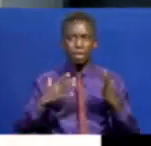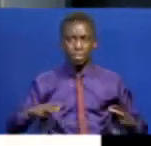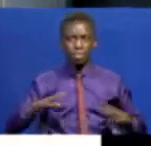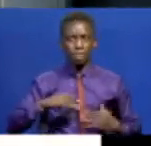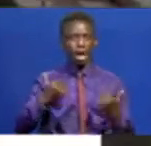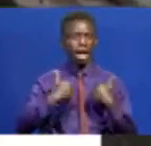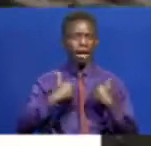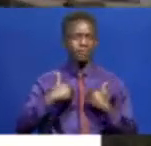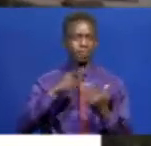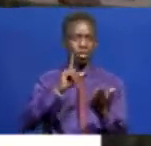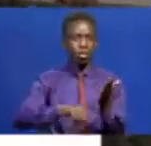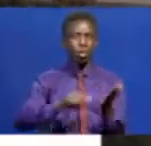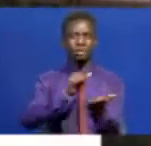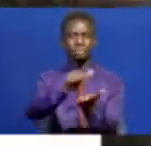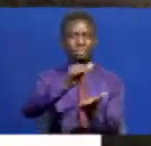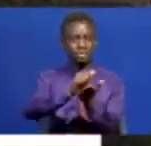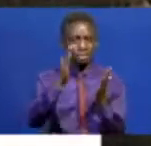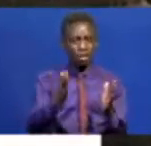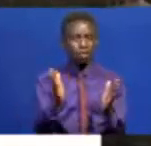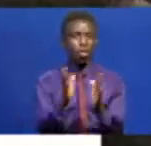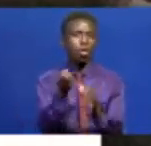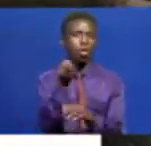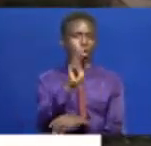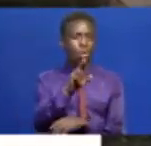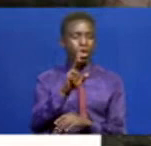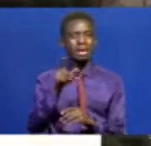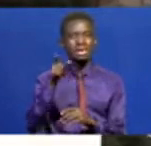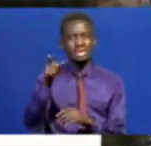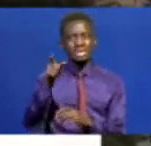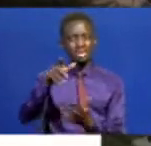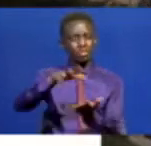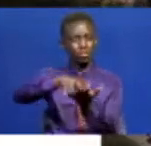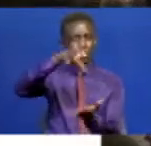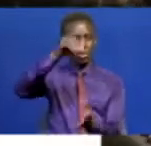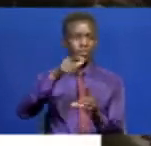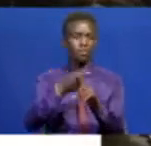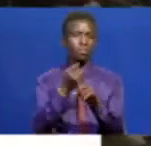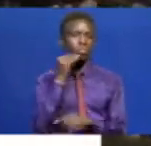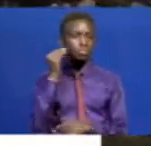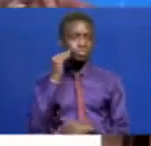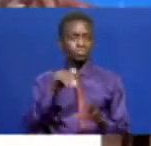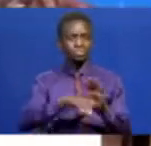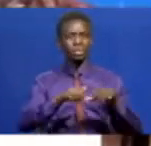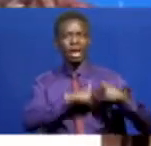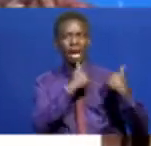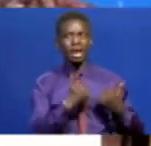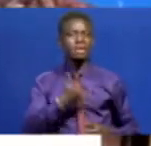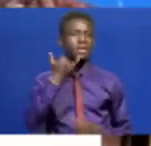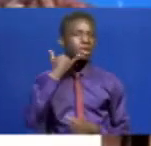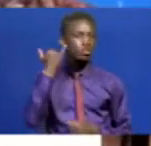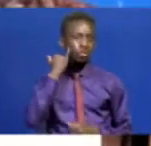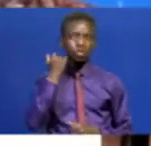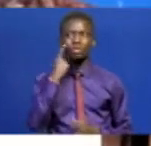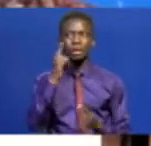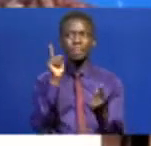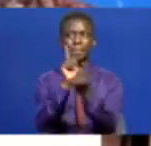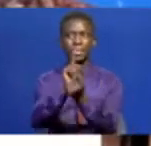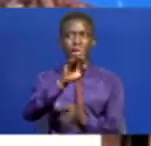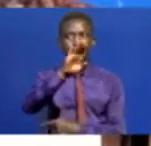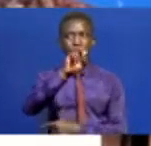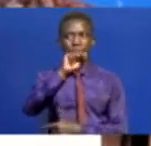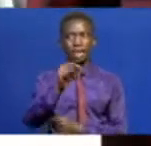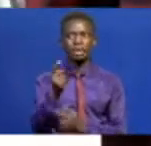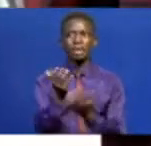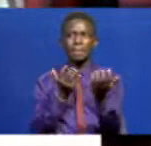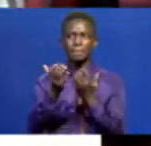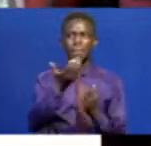scanner at home. In the heart of Nakuru County, we meet Ben, an enterprising